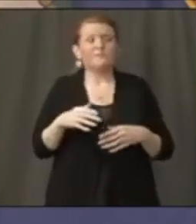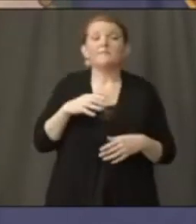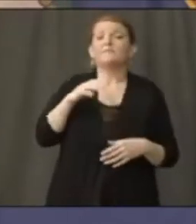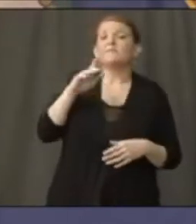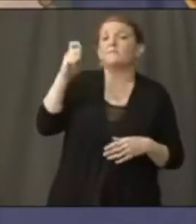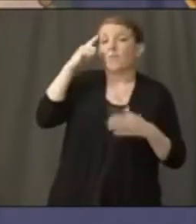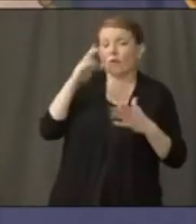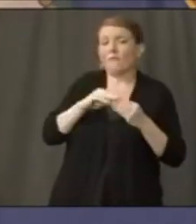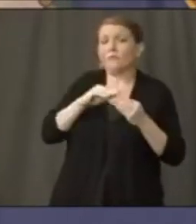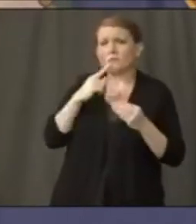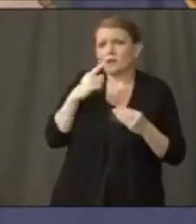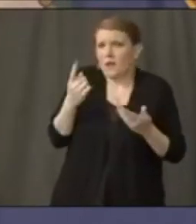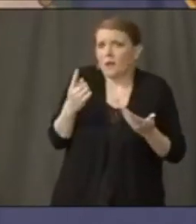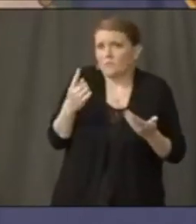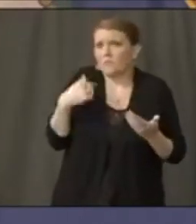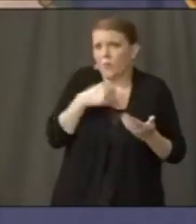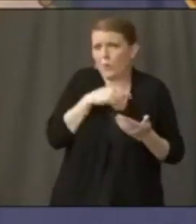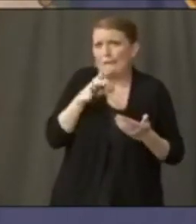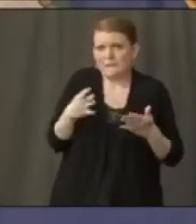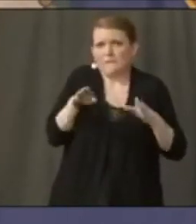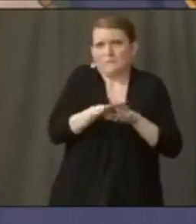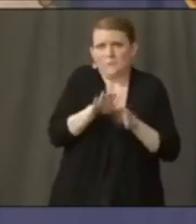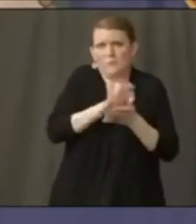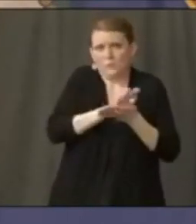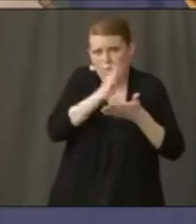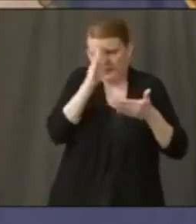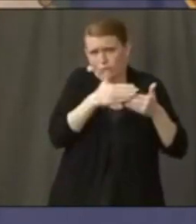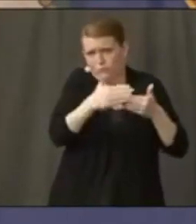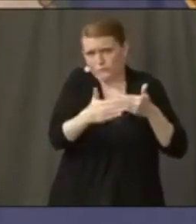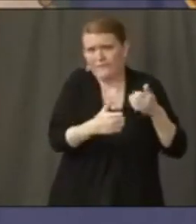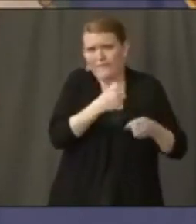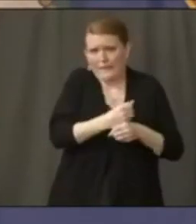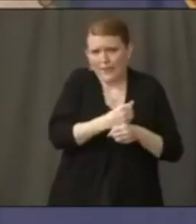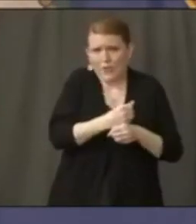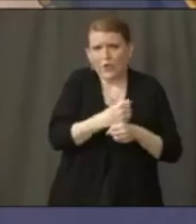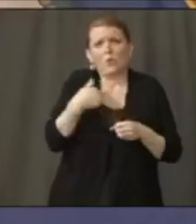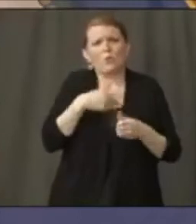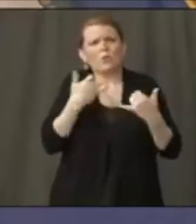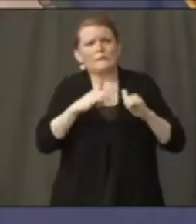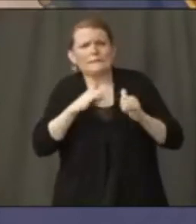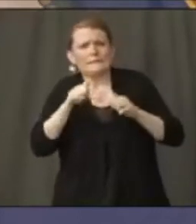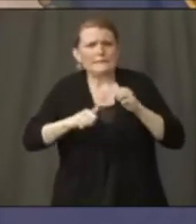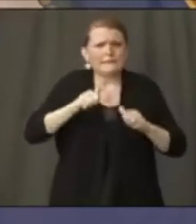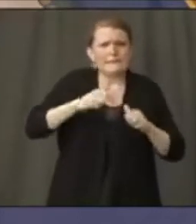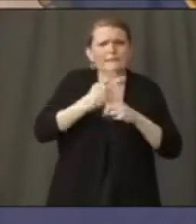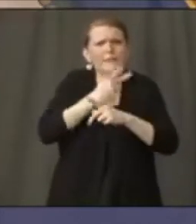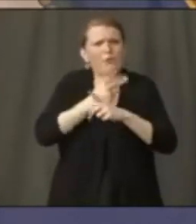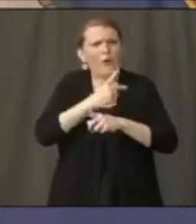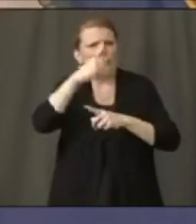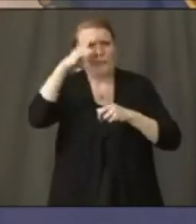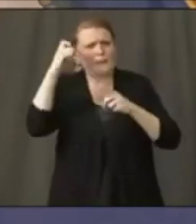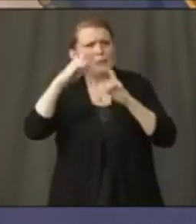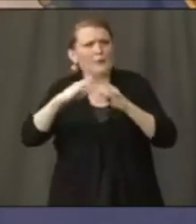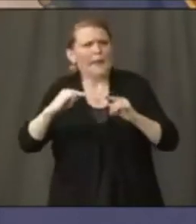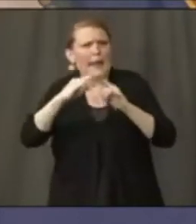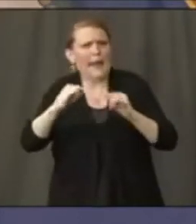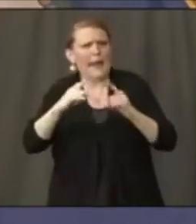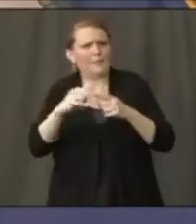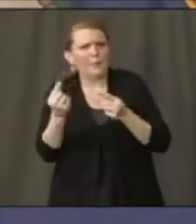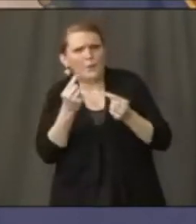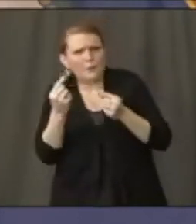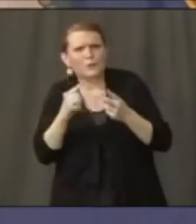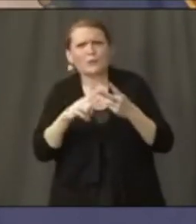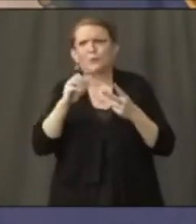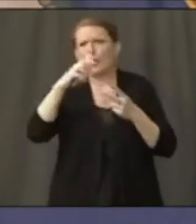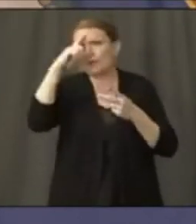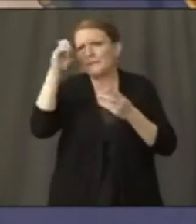smaller group than you have in a classroom. Similar situation for summer schools as we try and ramp back up, hoping that September is